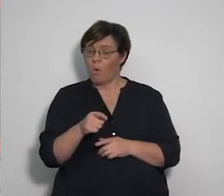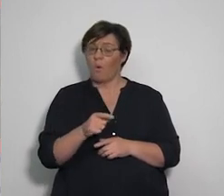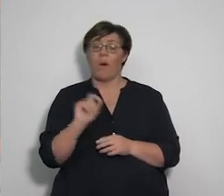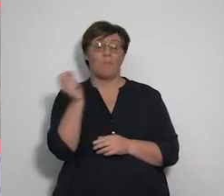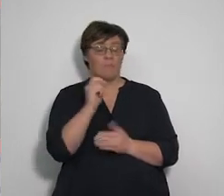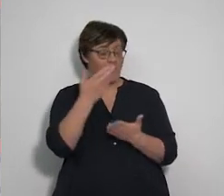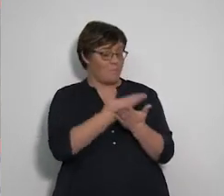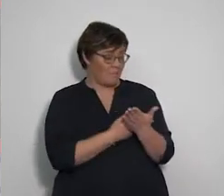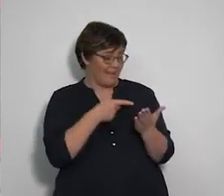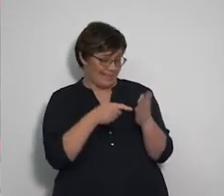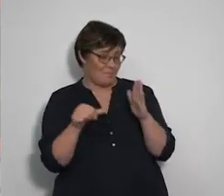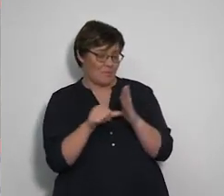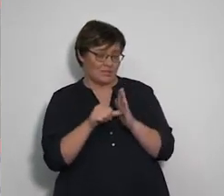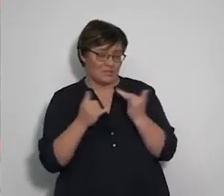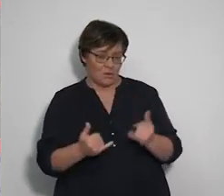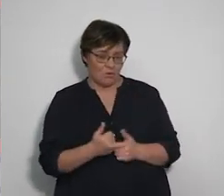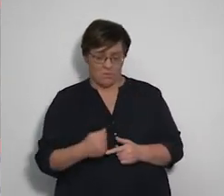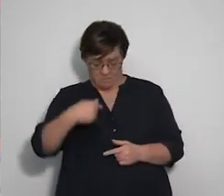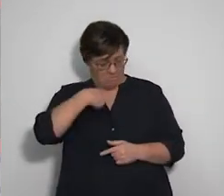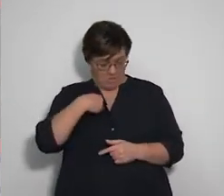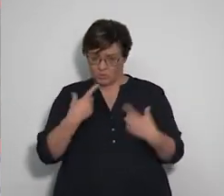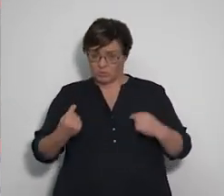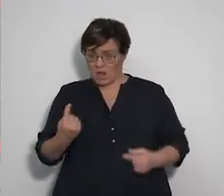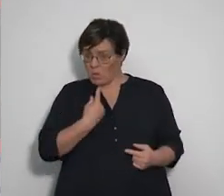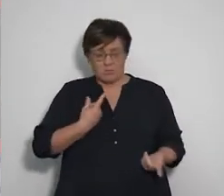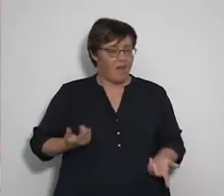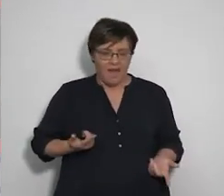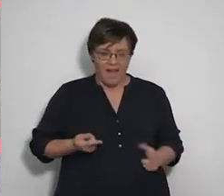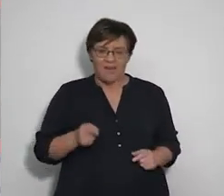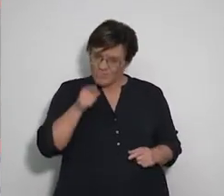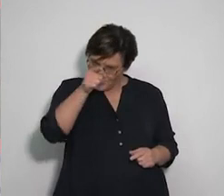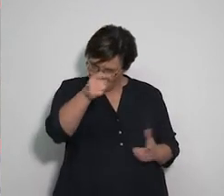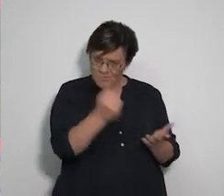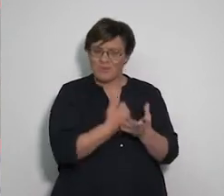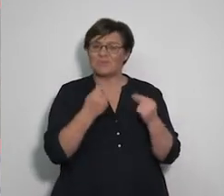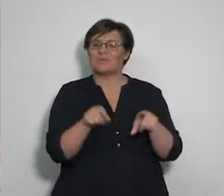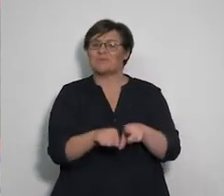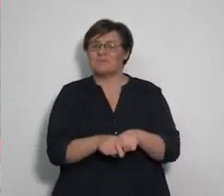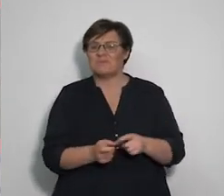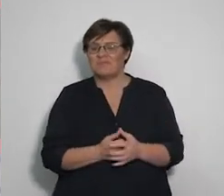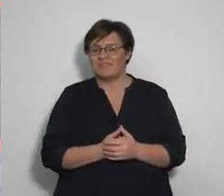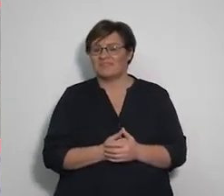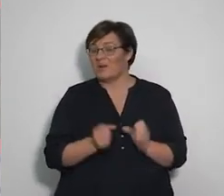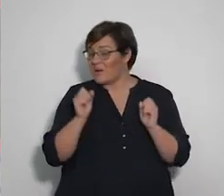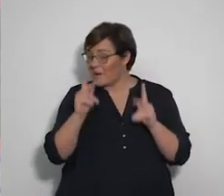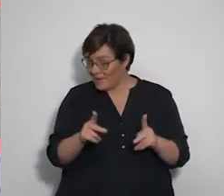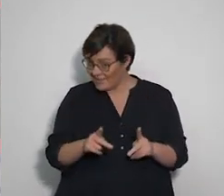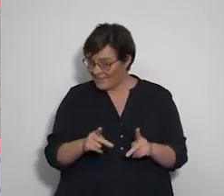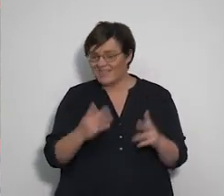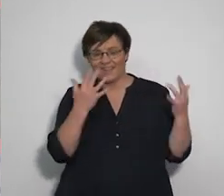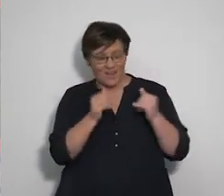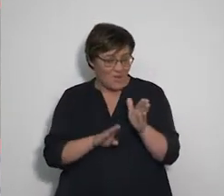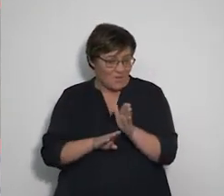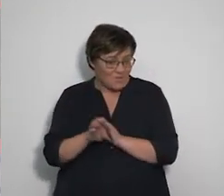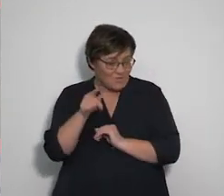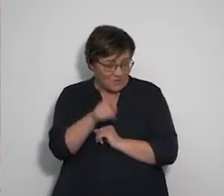pen and paper becomes very important, because I'm not just going to do this job, you've got to do it as well. All right, so as